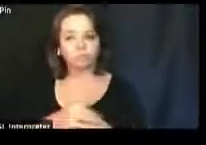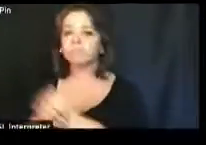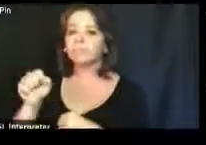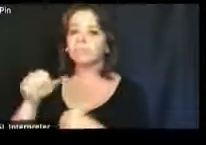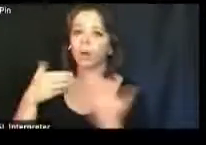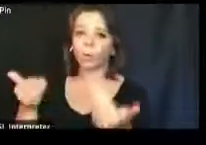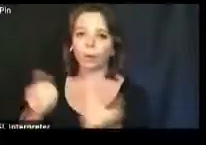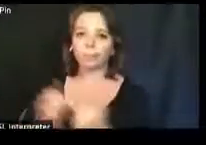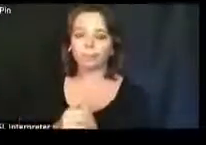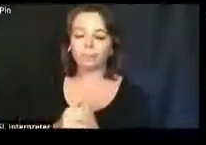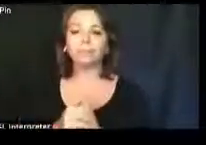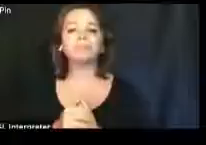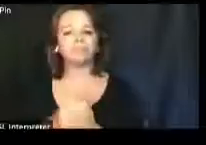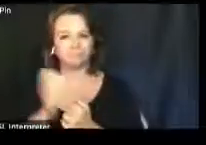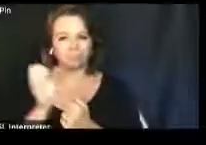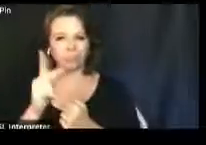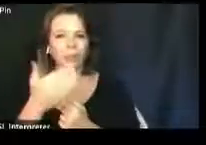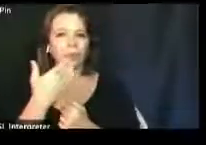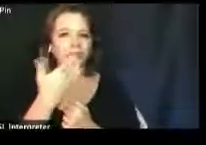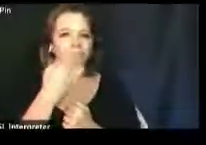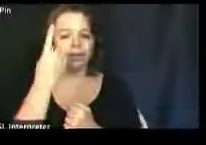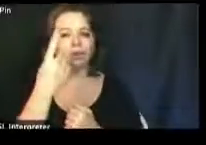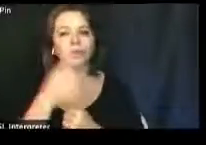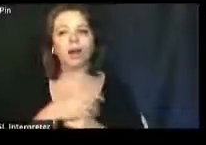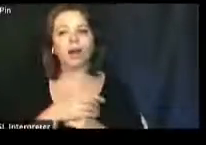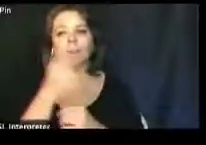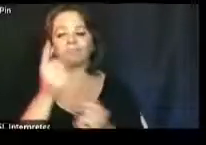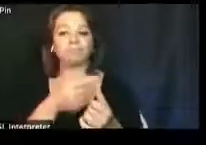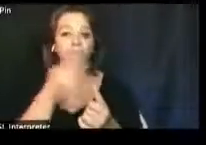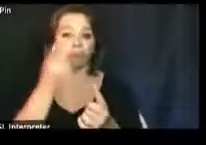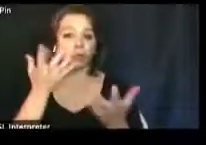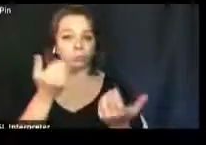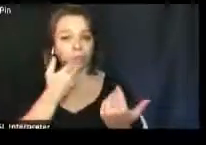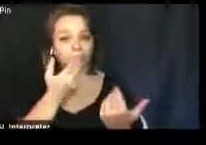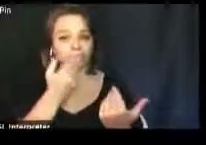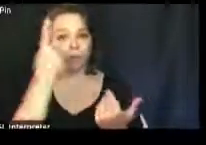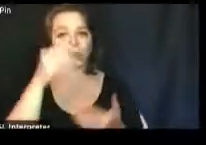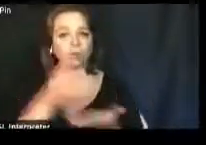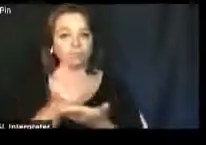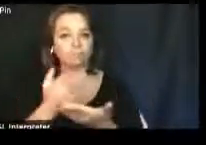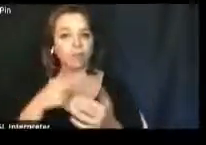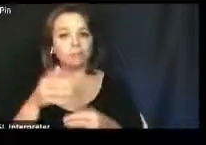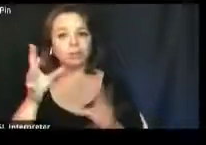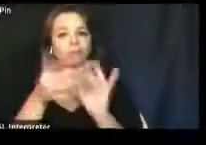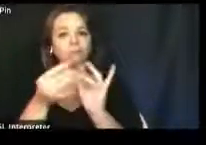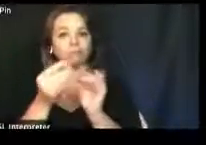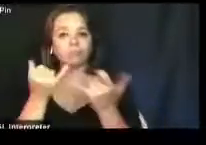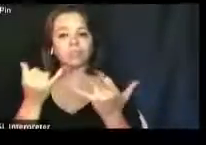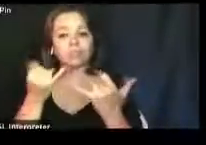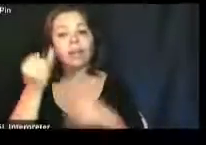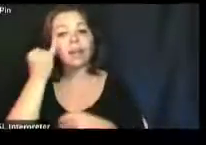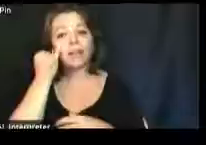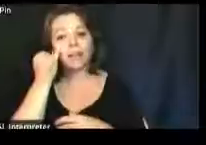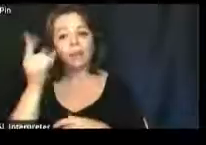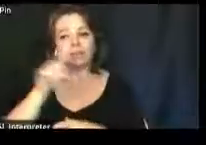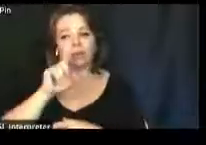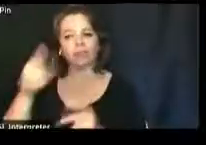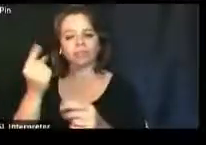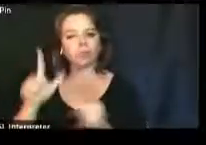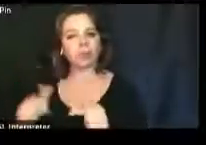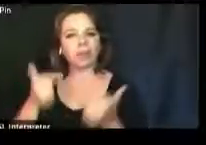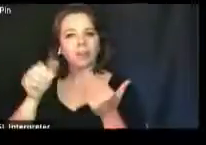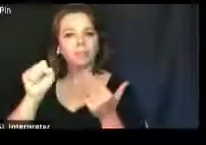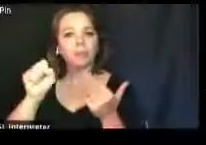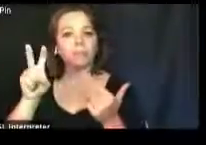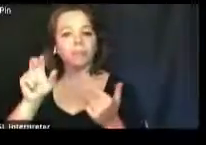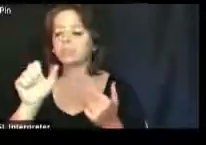please. Sure. Okay. Thank you, first of all, for letting me speak to you today. If you ask a San Fernando Valley resident, what city